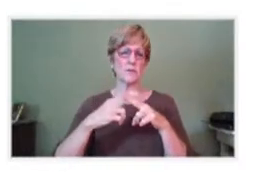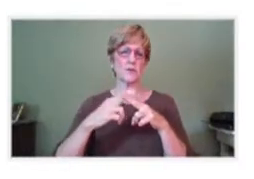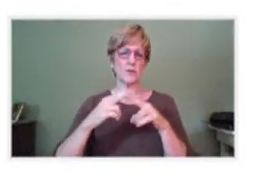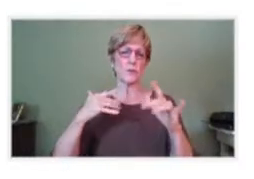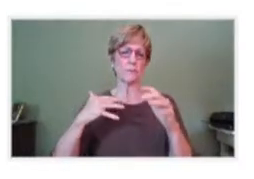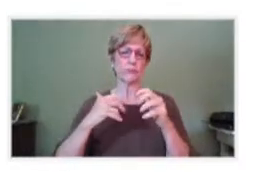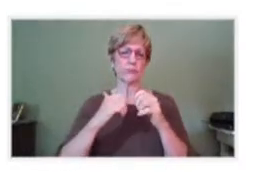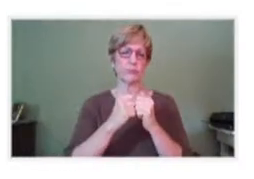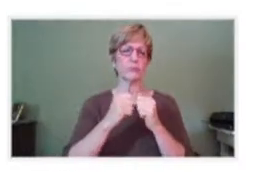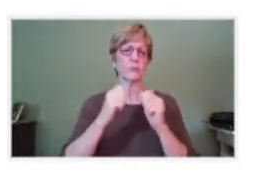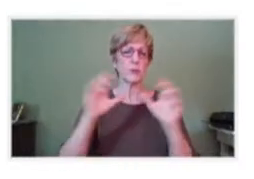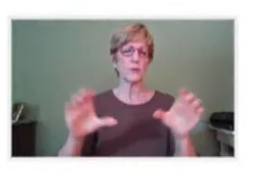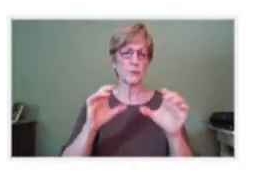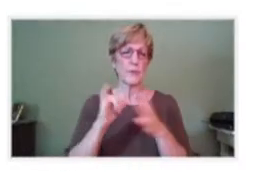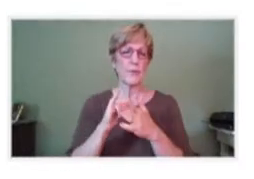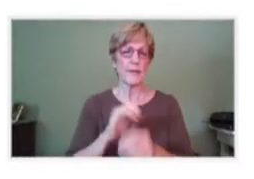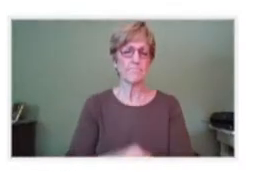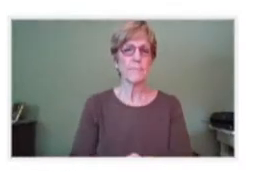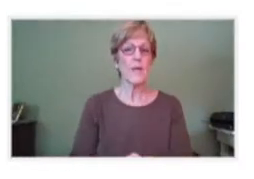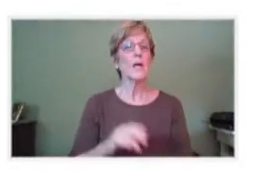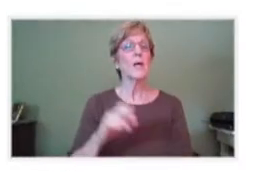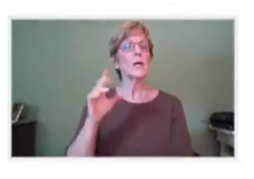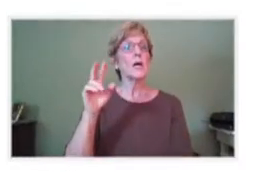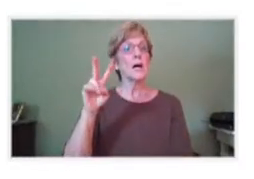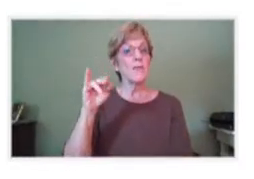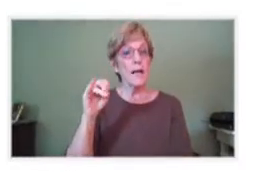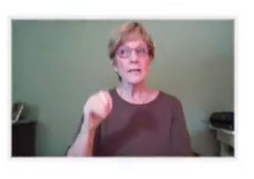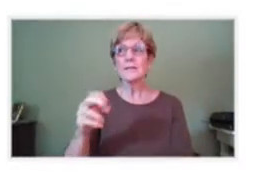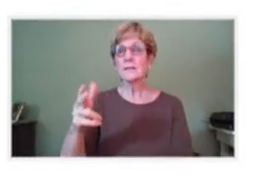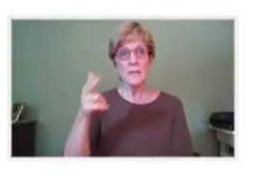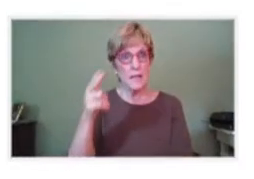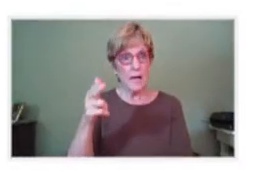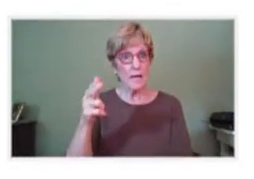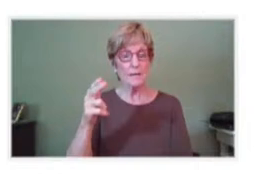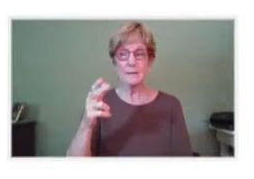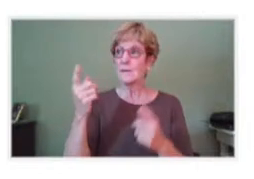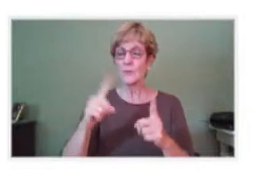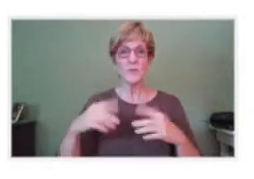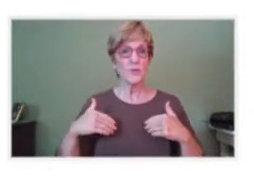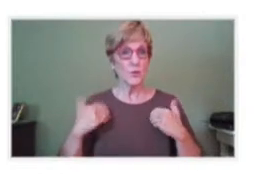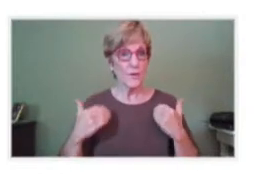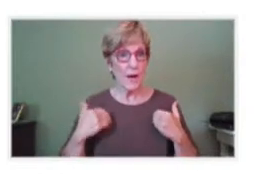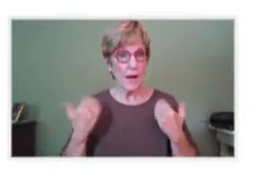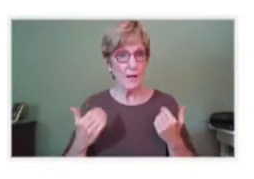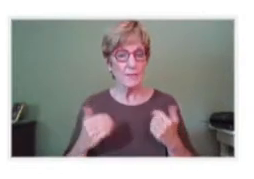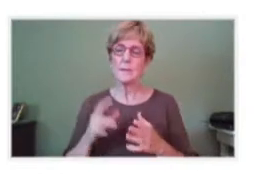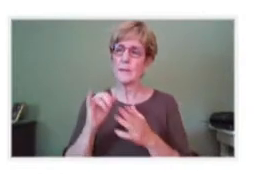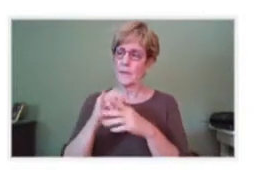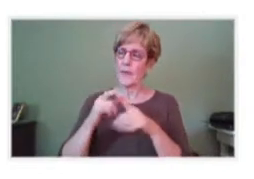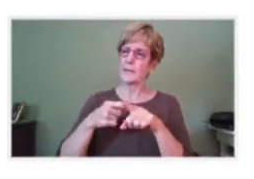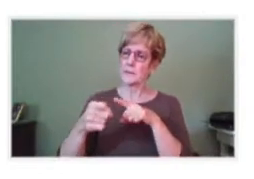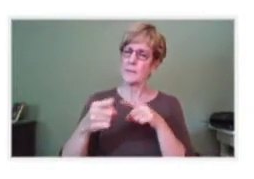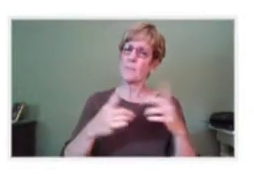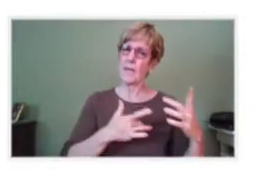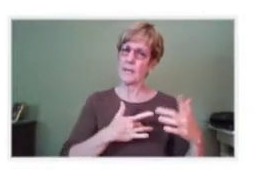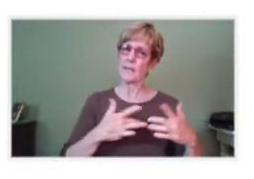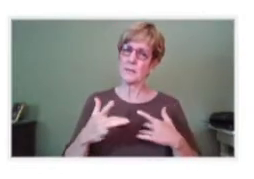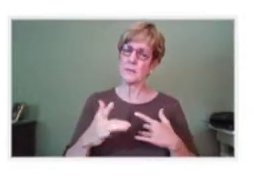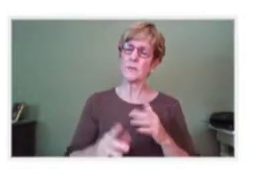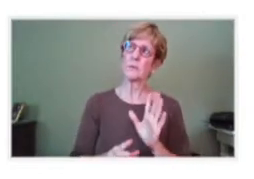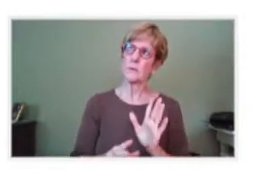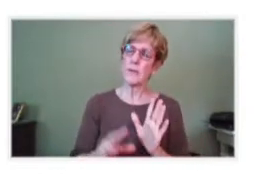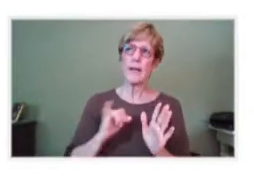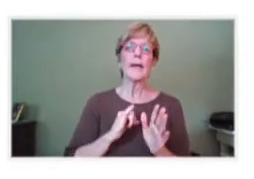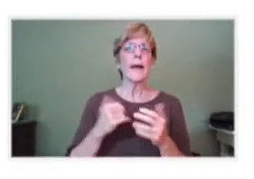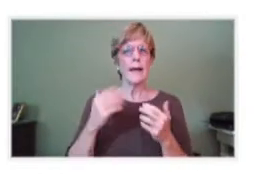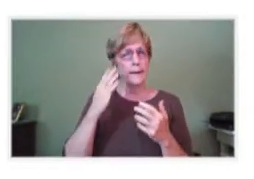months. So violence, gun violence within juveniles is the main concern that I have, and I know I've had some